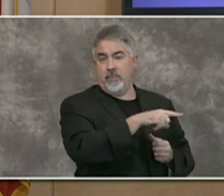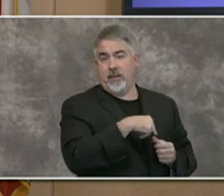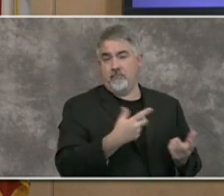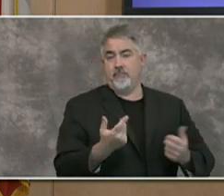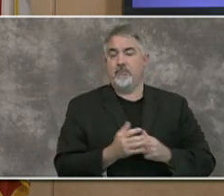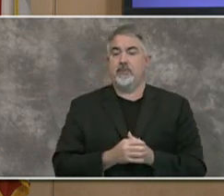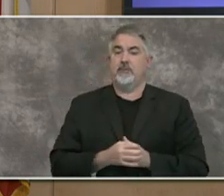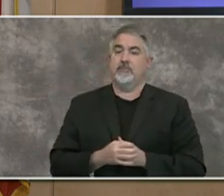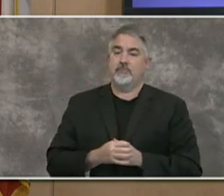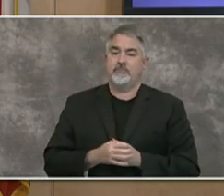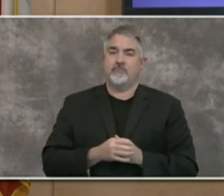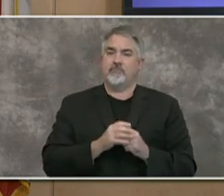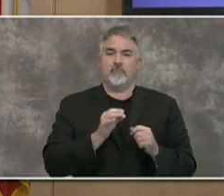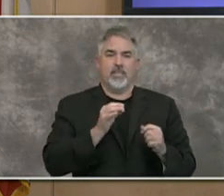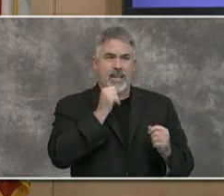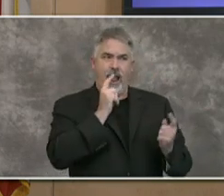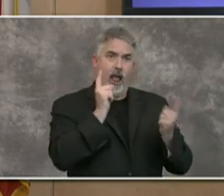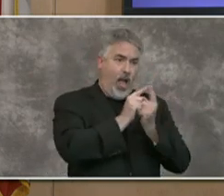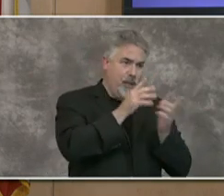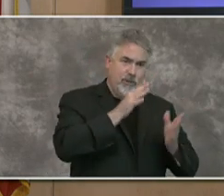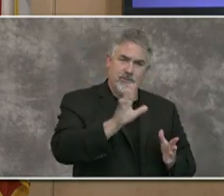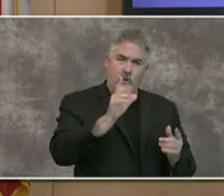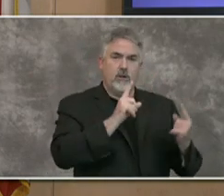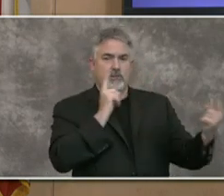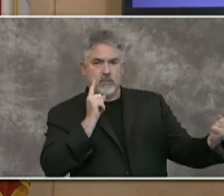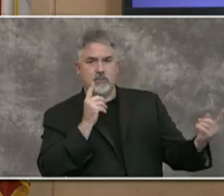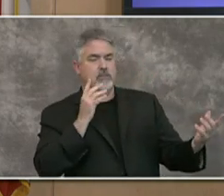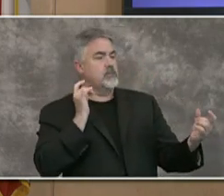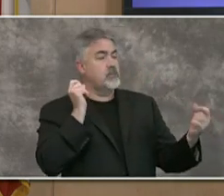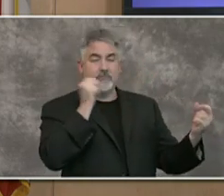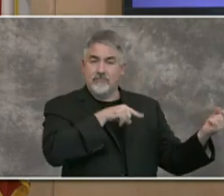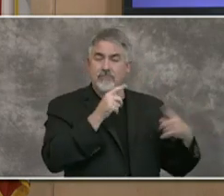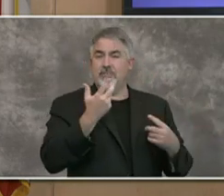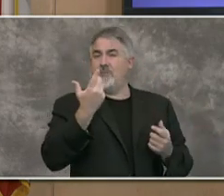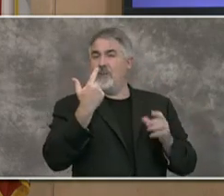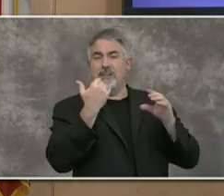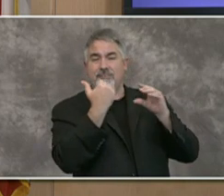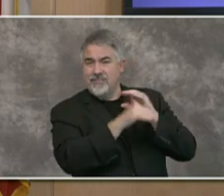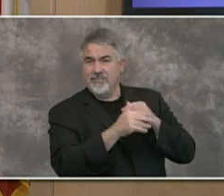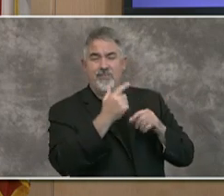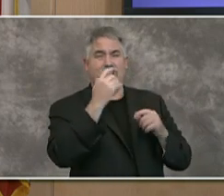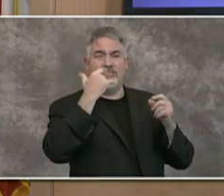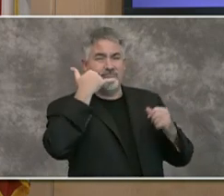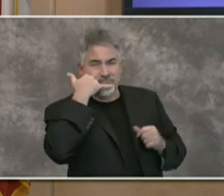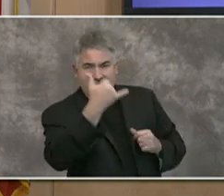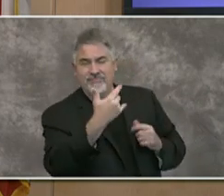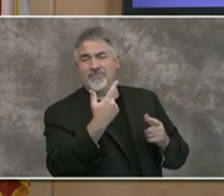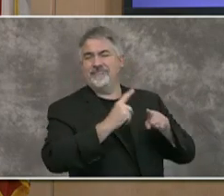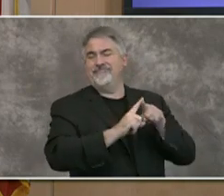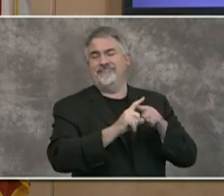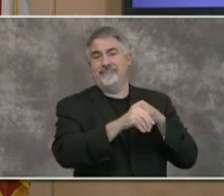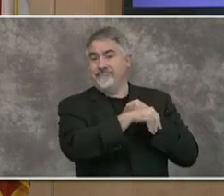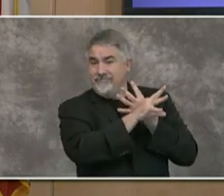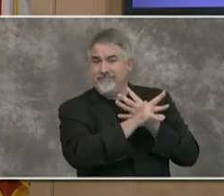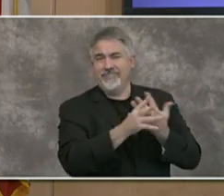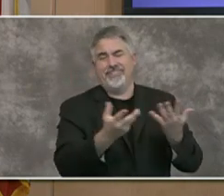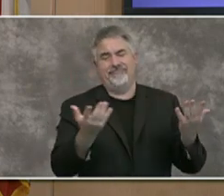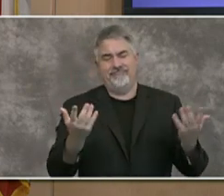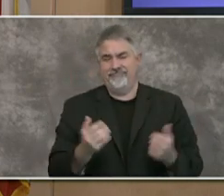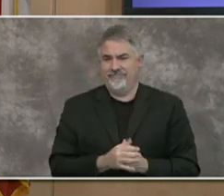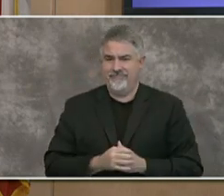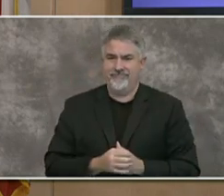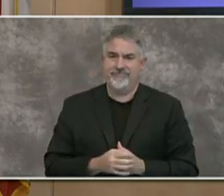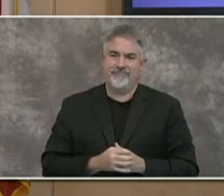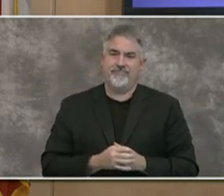know and offering them some help and assistance would certainly go a long way and be greatly appreciated. Before we get into the numbers for today, a